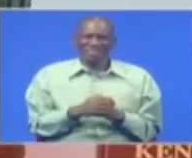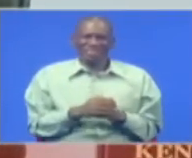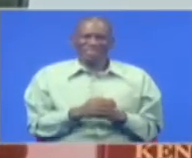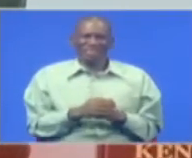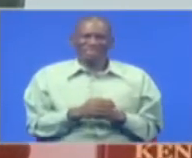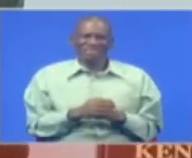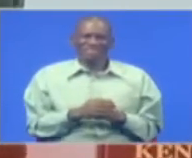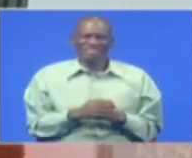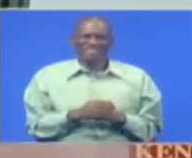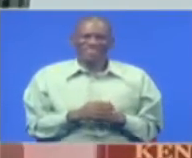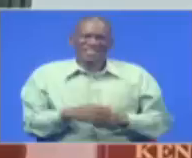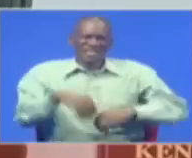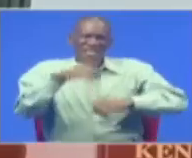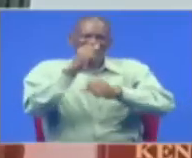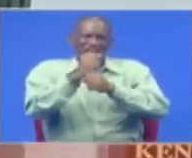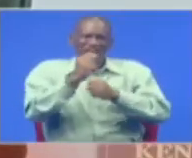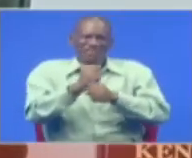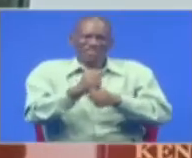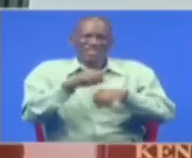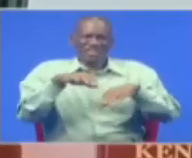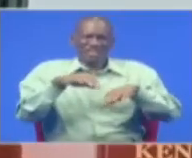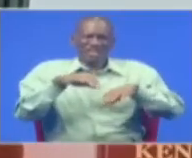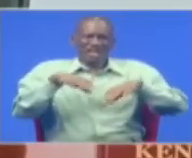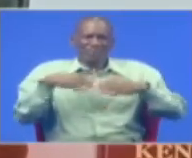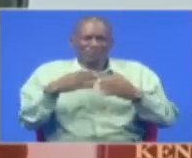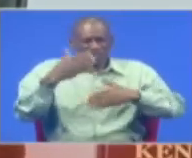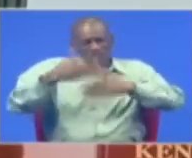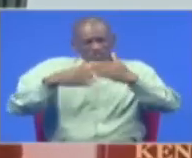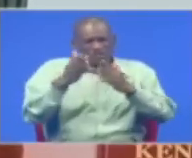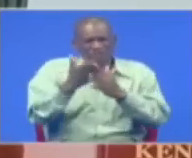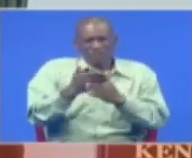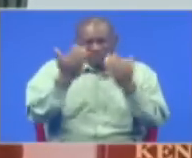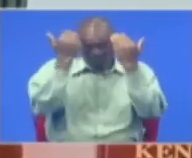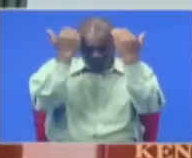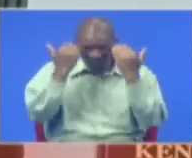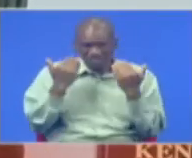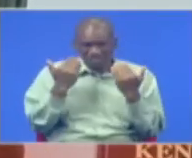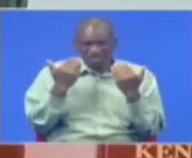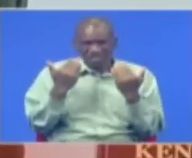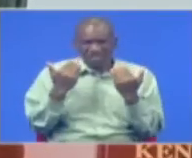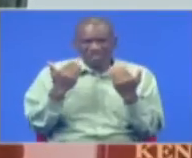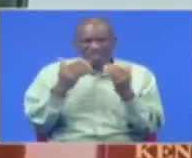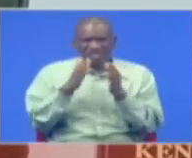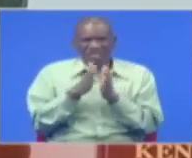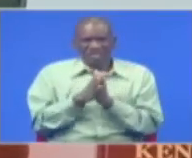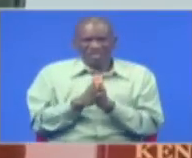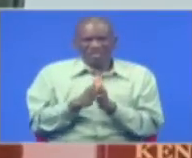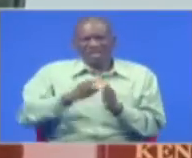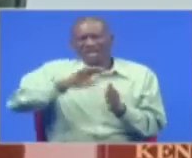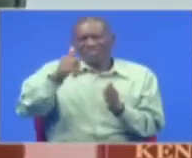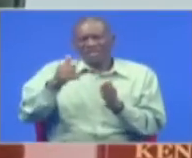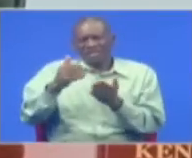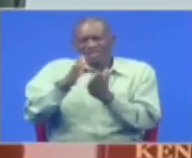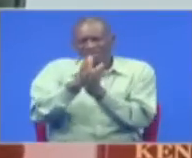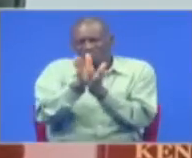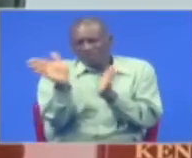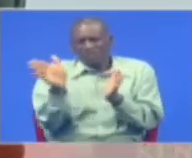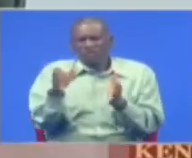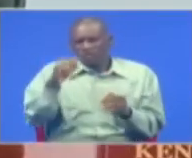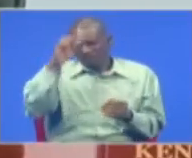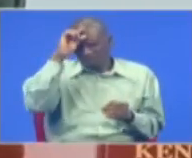is to work on mending relationships between the judiciary and the other arms of government.